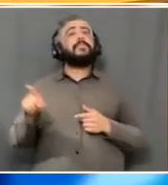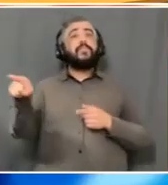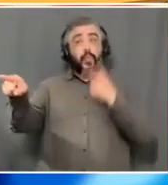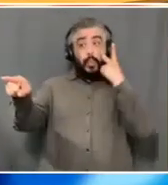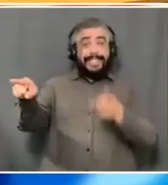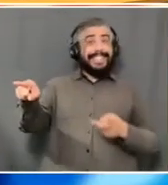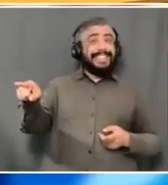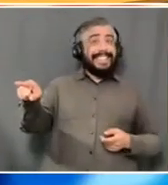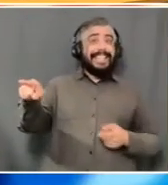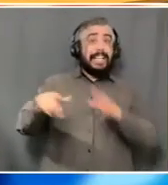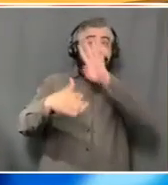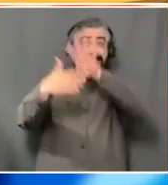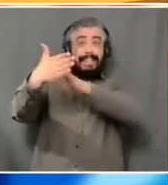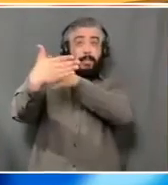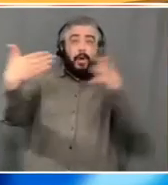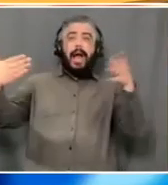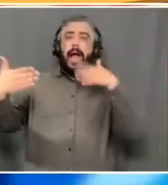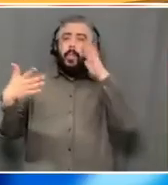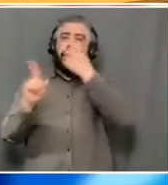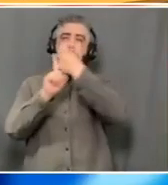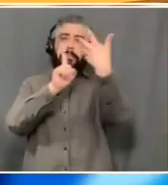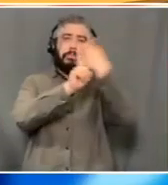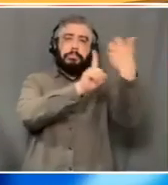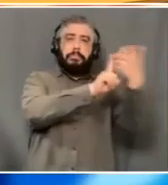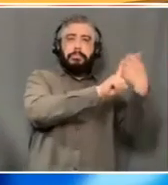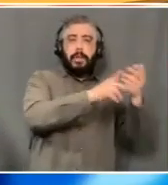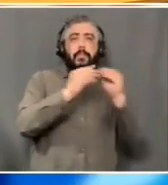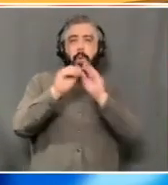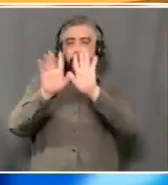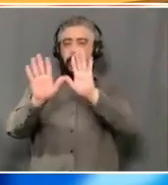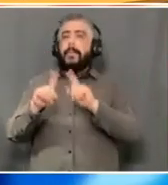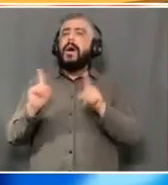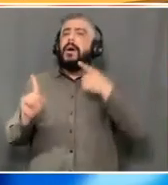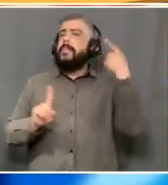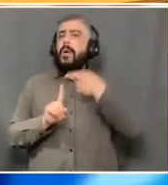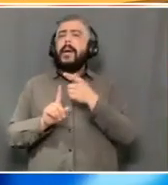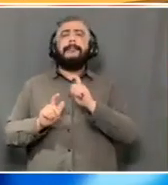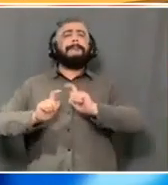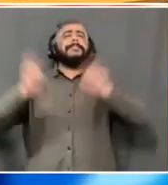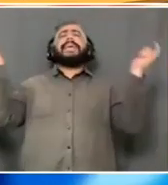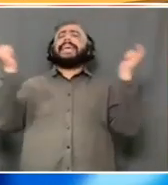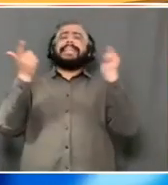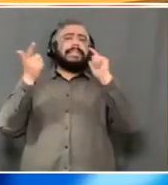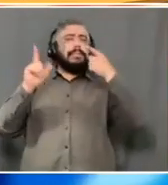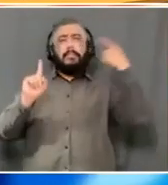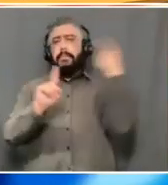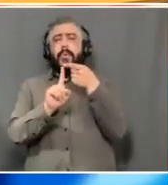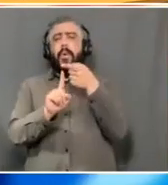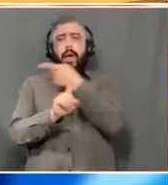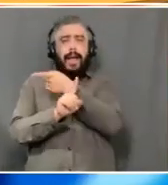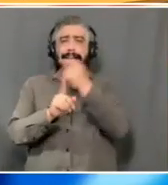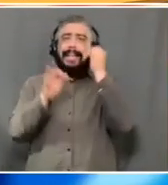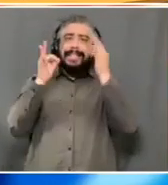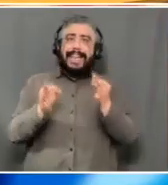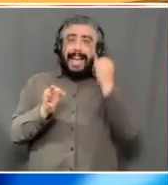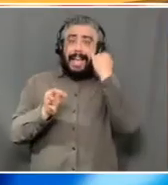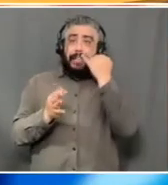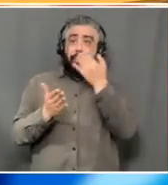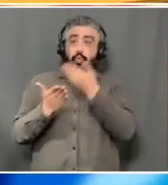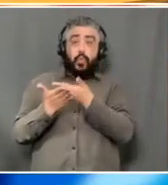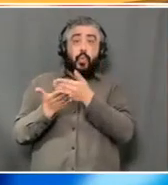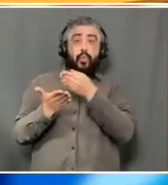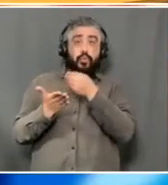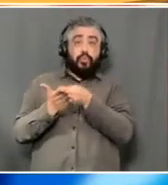on the table, and I'll go through it in some detail, but the biggest factor in determining a school's allocation in any